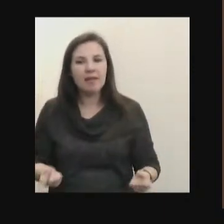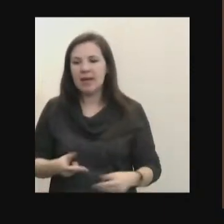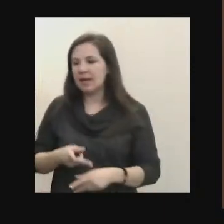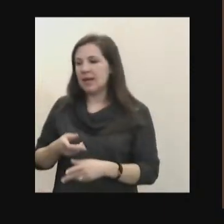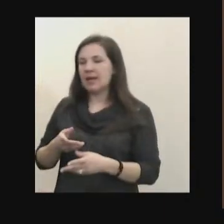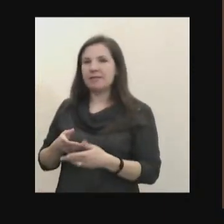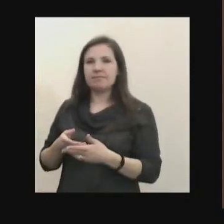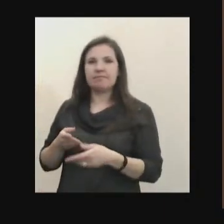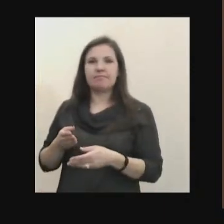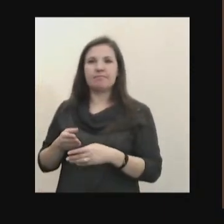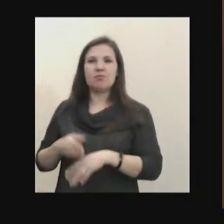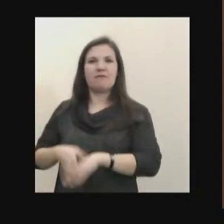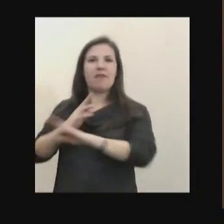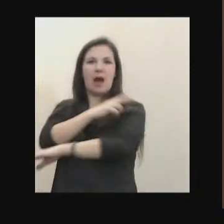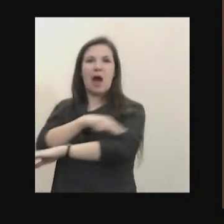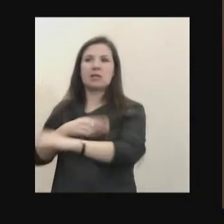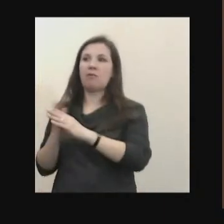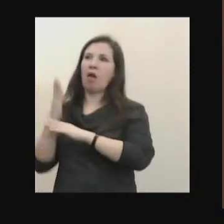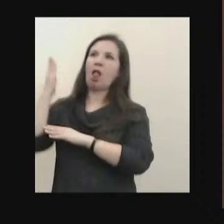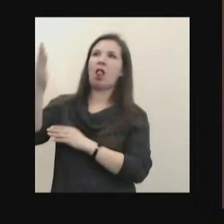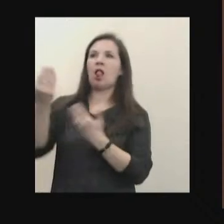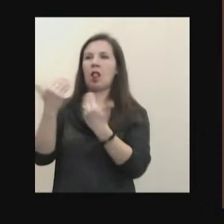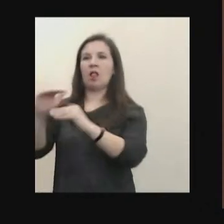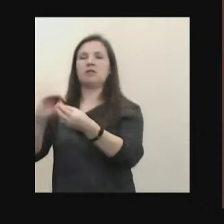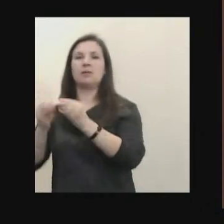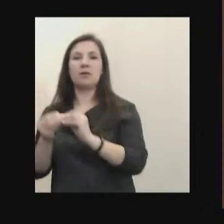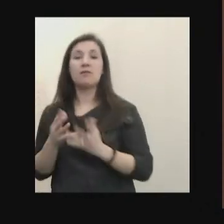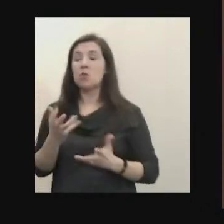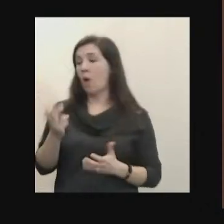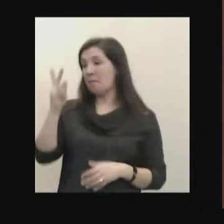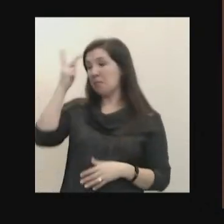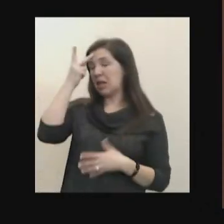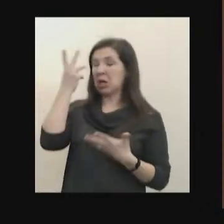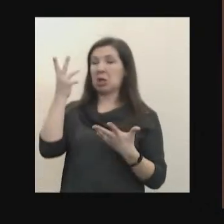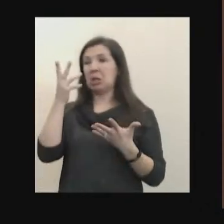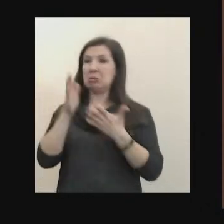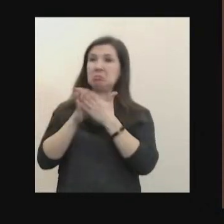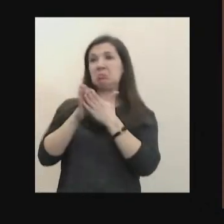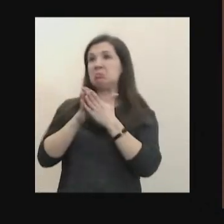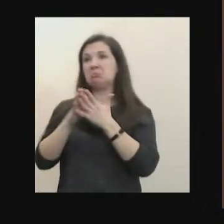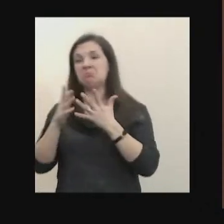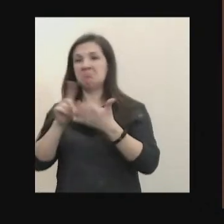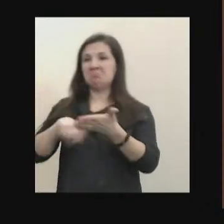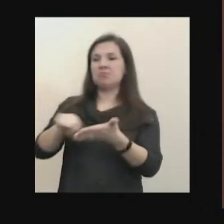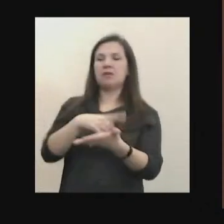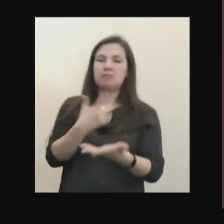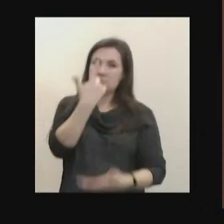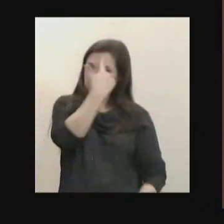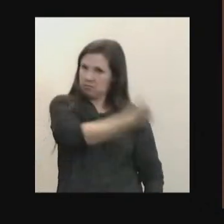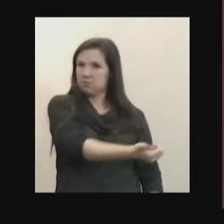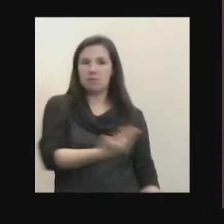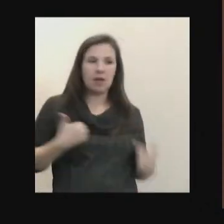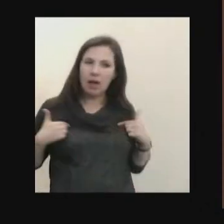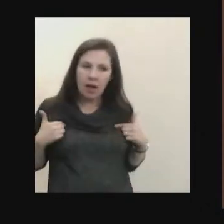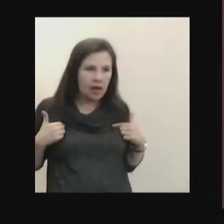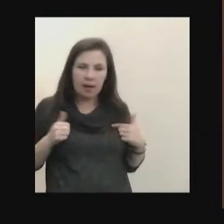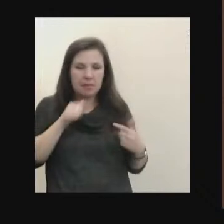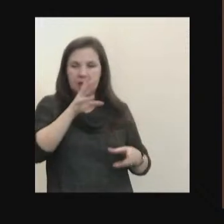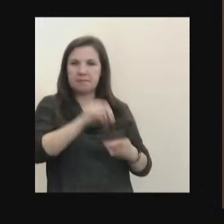overrun. And if somebody wants to politicize it, they can, but that's not something I'm going to be looking at.